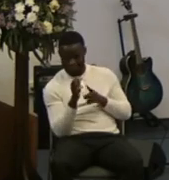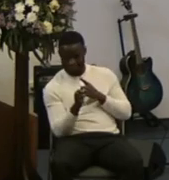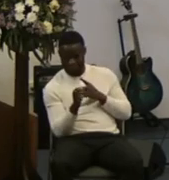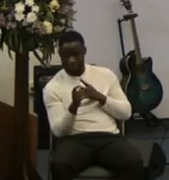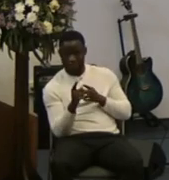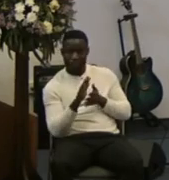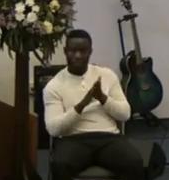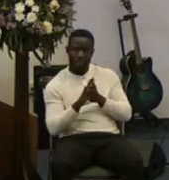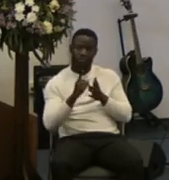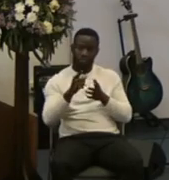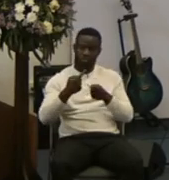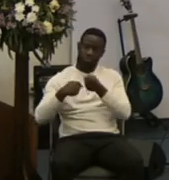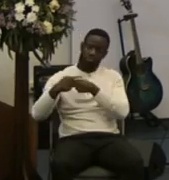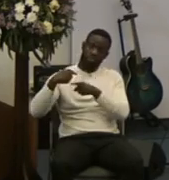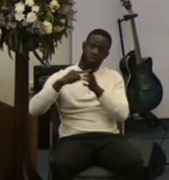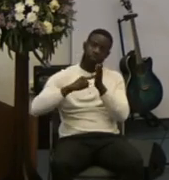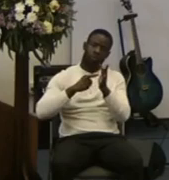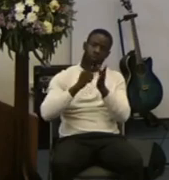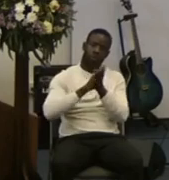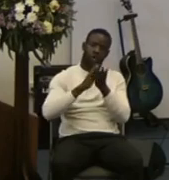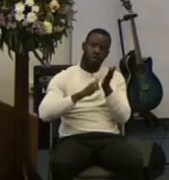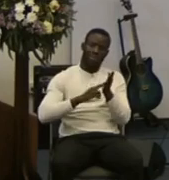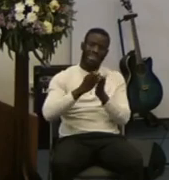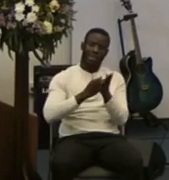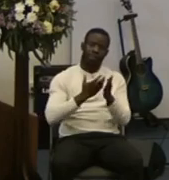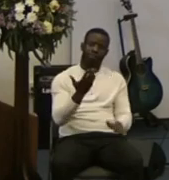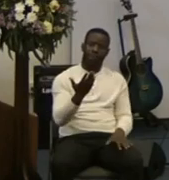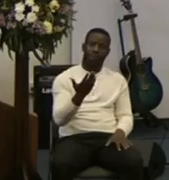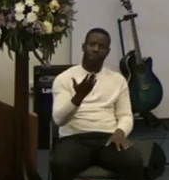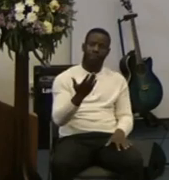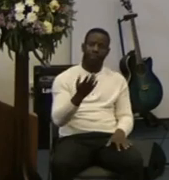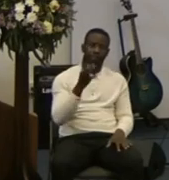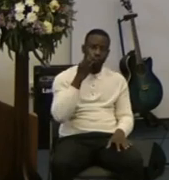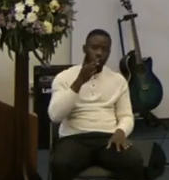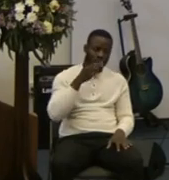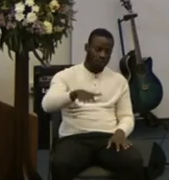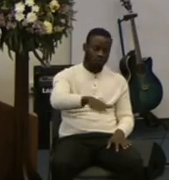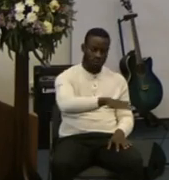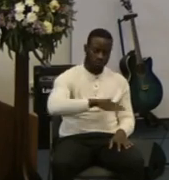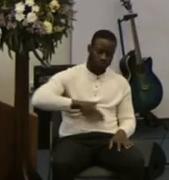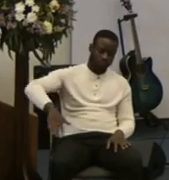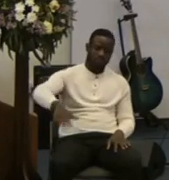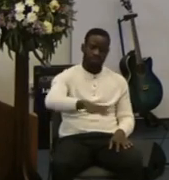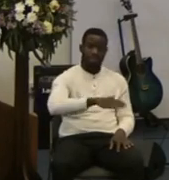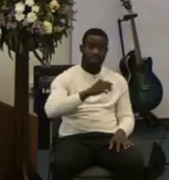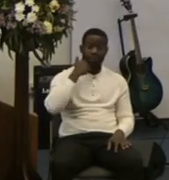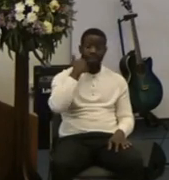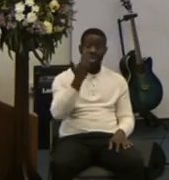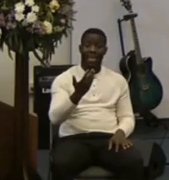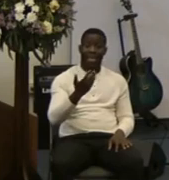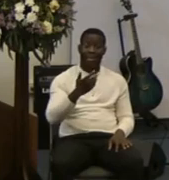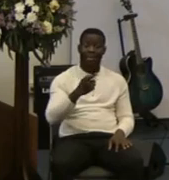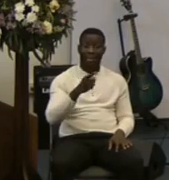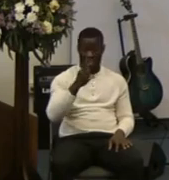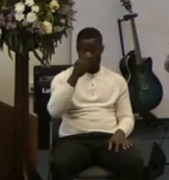John chapter 5, the pool at Bethsaida, where folks were placed every day because